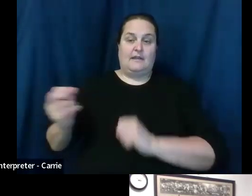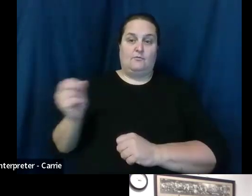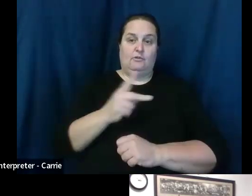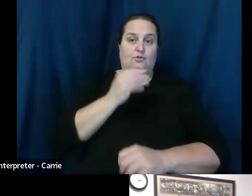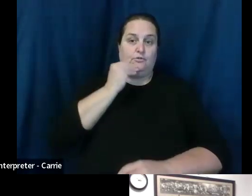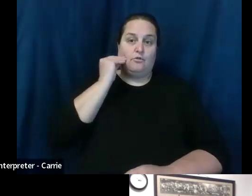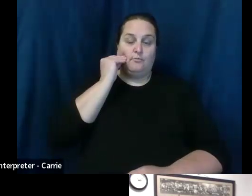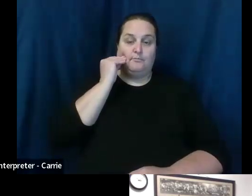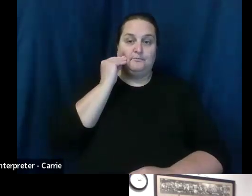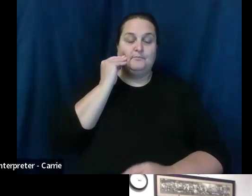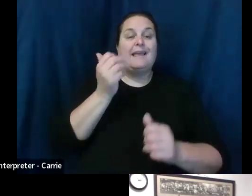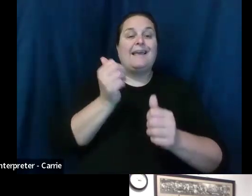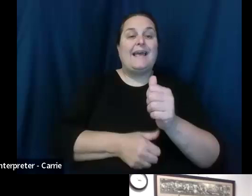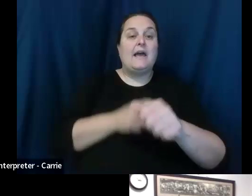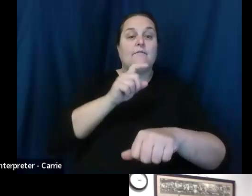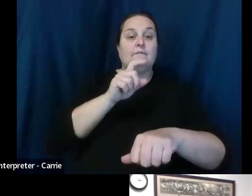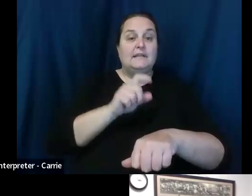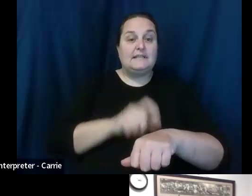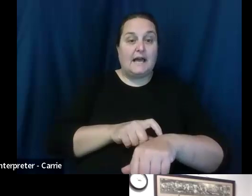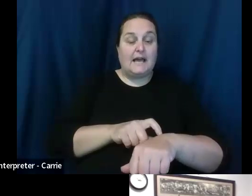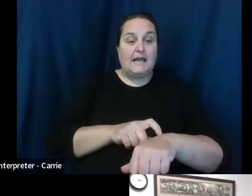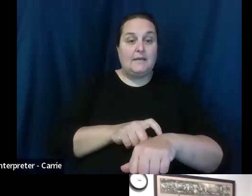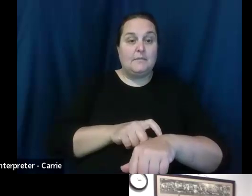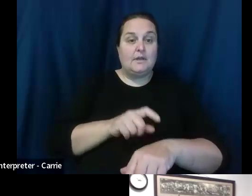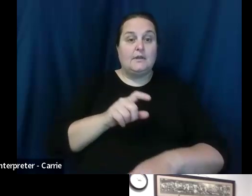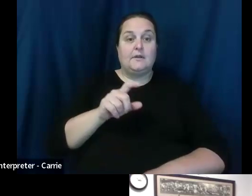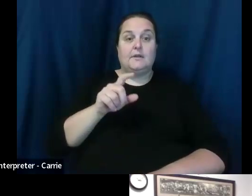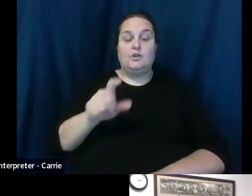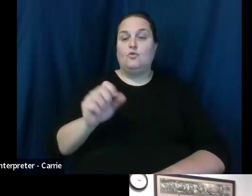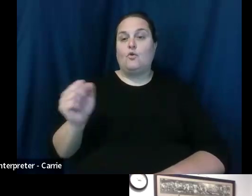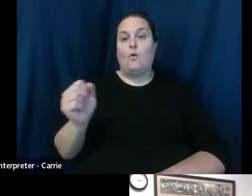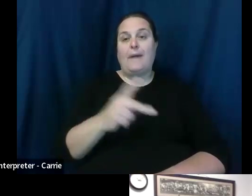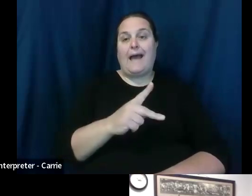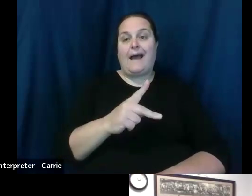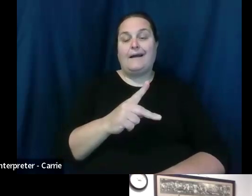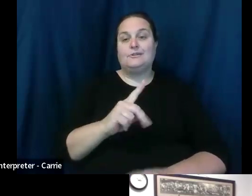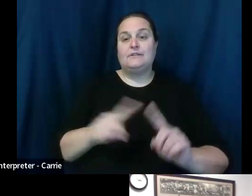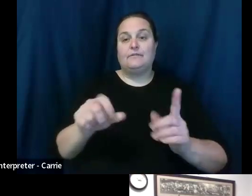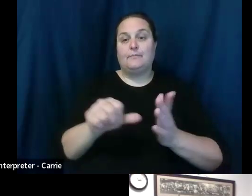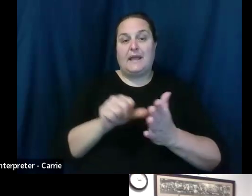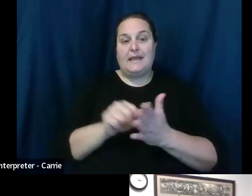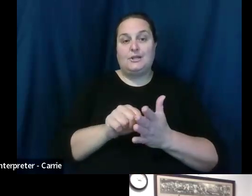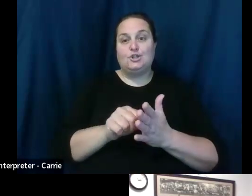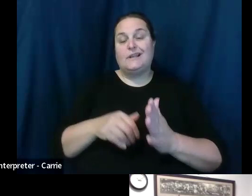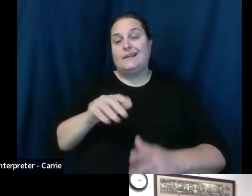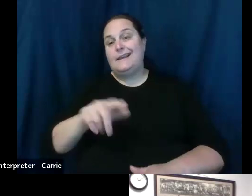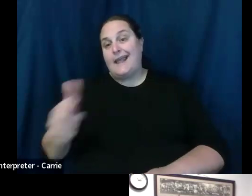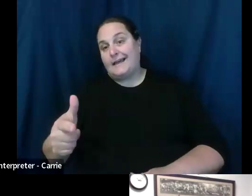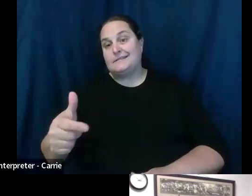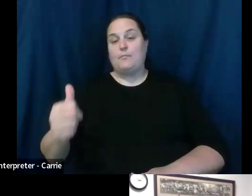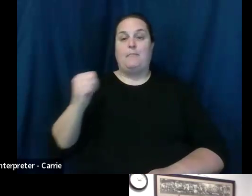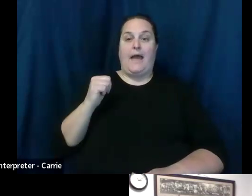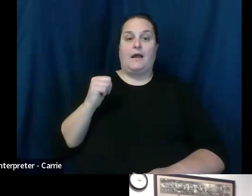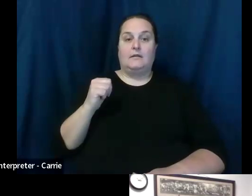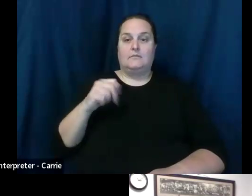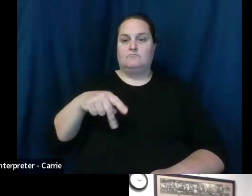Every time you click any of the page change buttons, so save and return to home, next, back, PrepWise